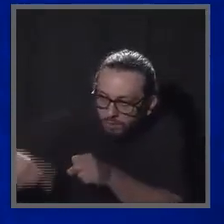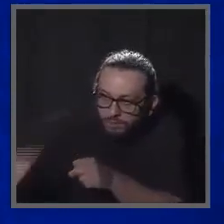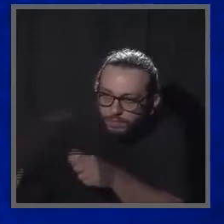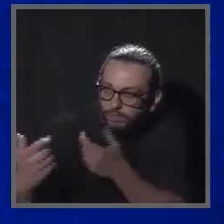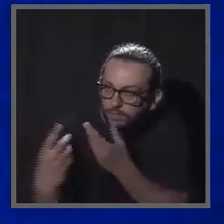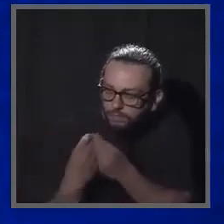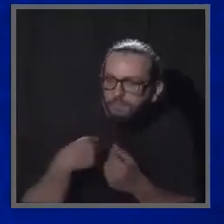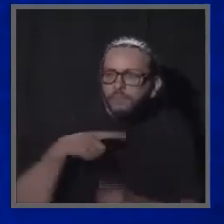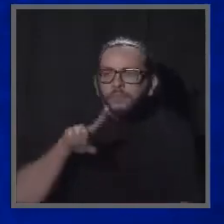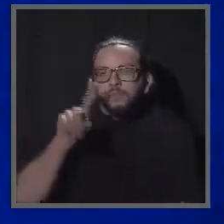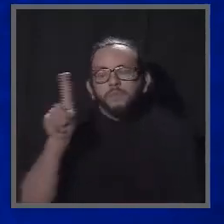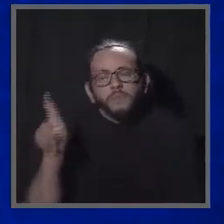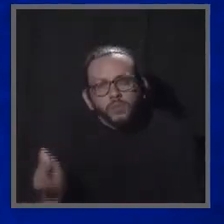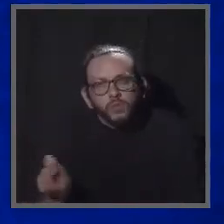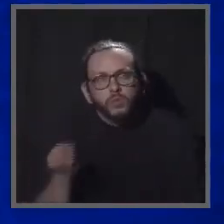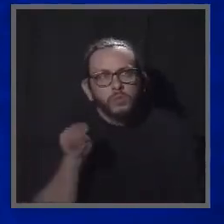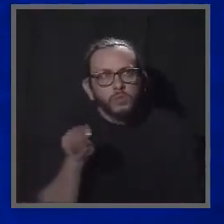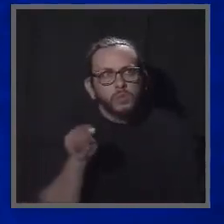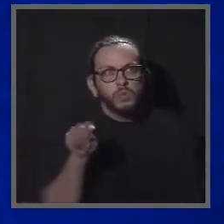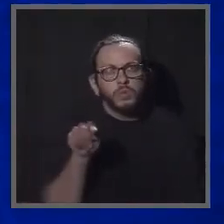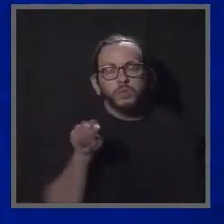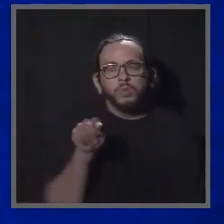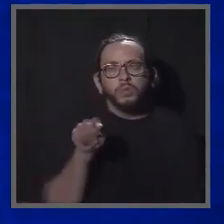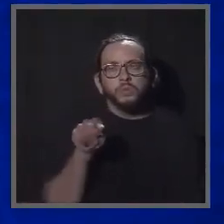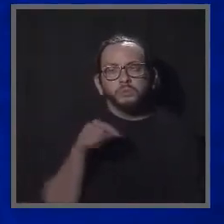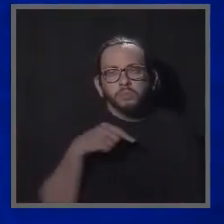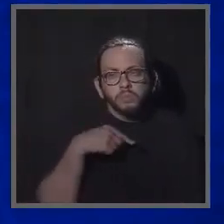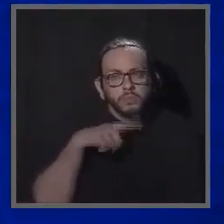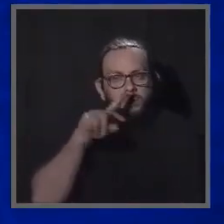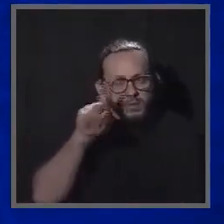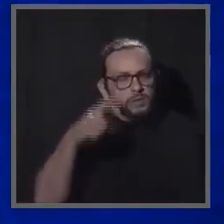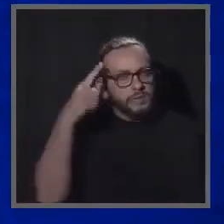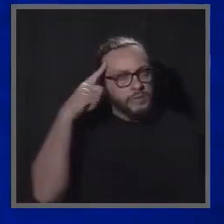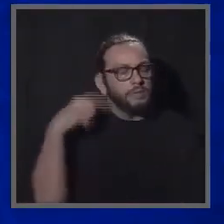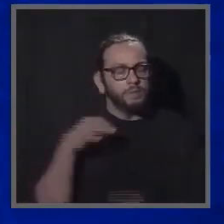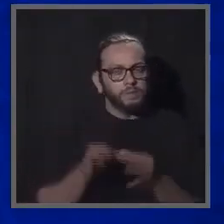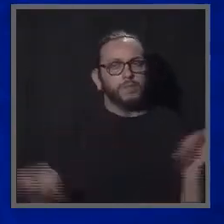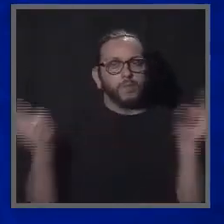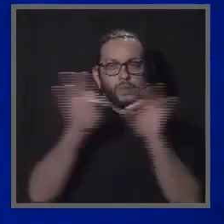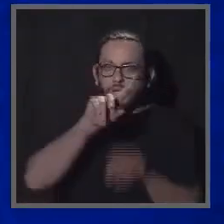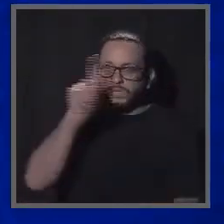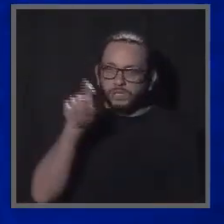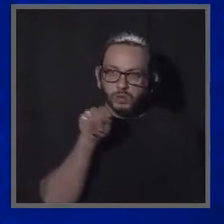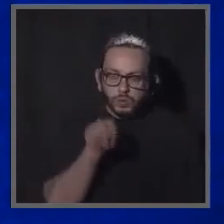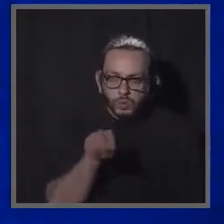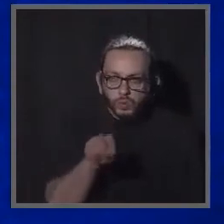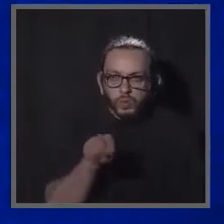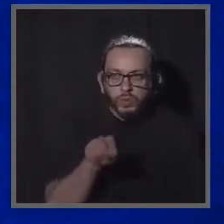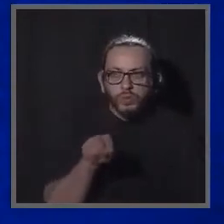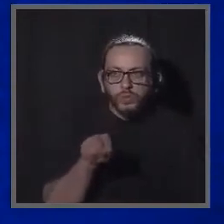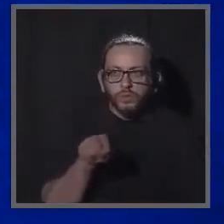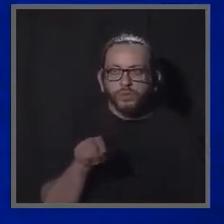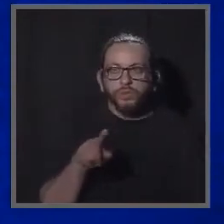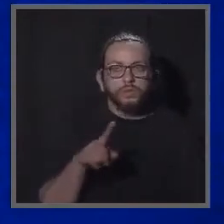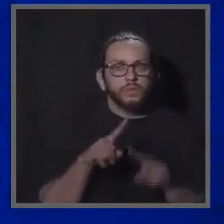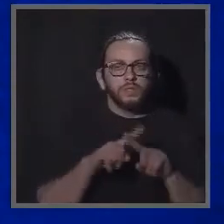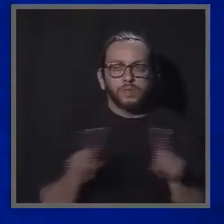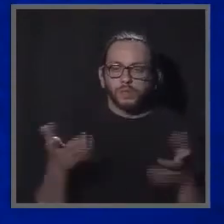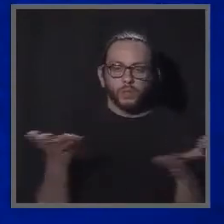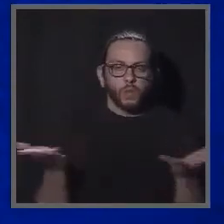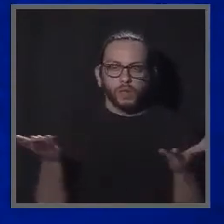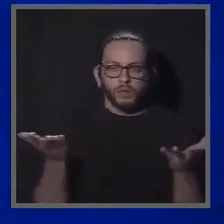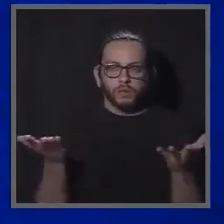question that is so important to, and it comes from, what difference are you making in